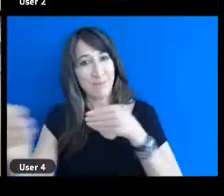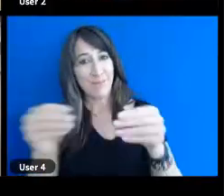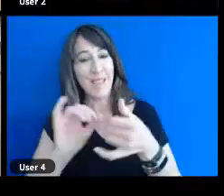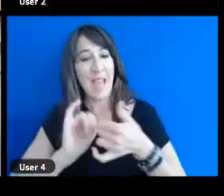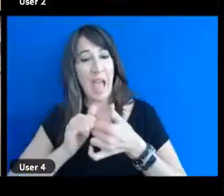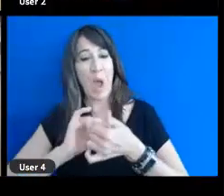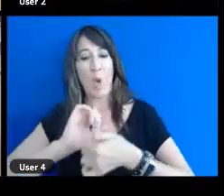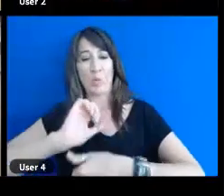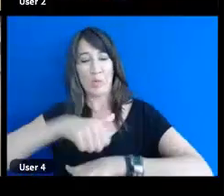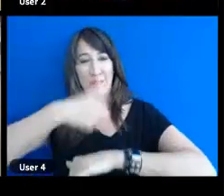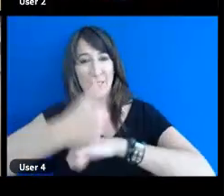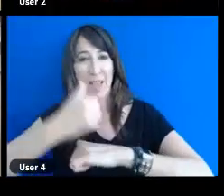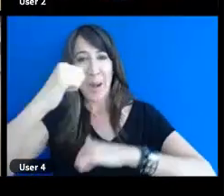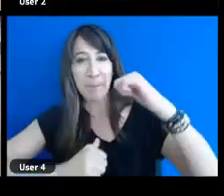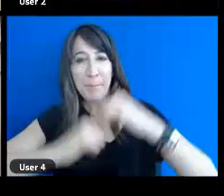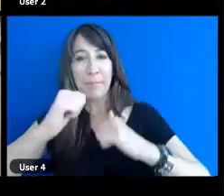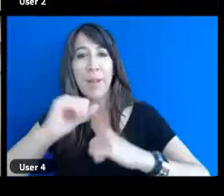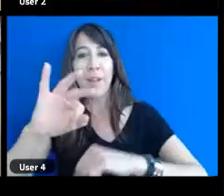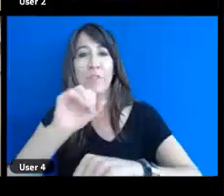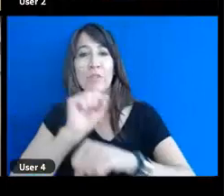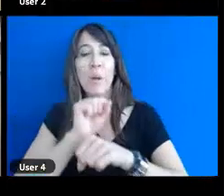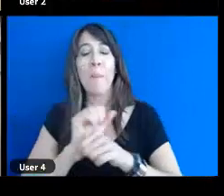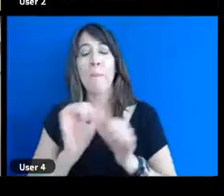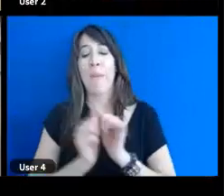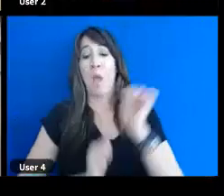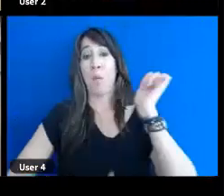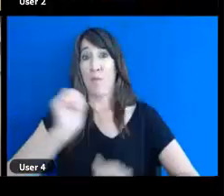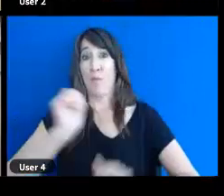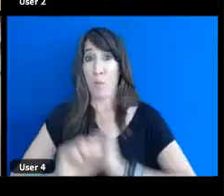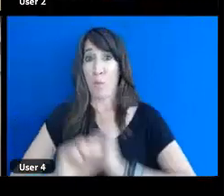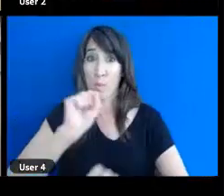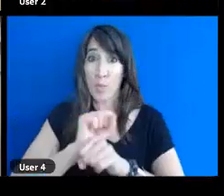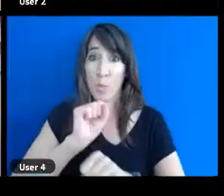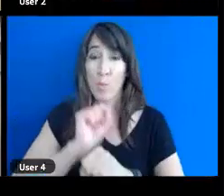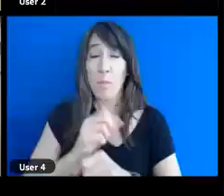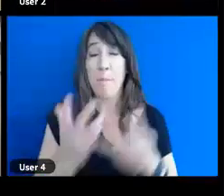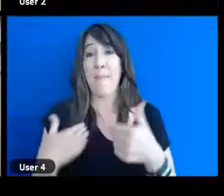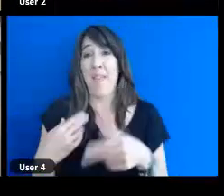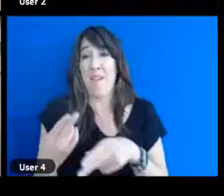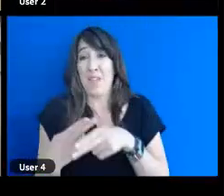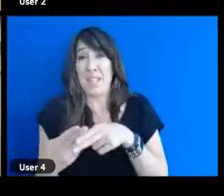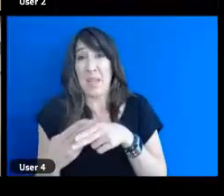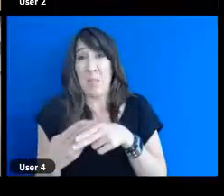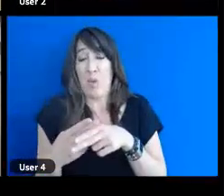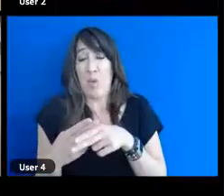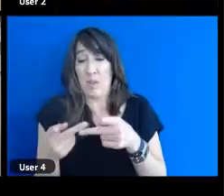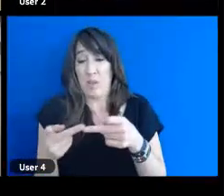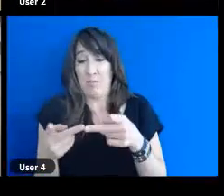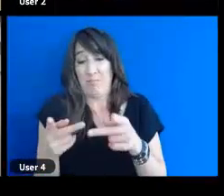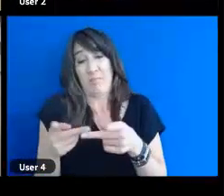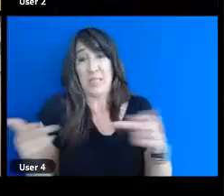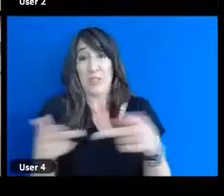the individual. You can rethink how jobs are structured and delivered and performed.